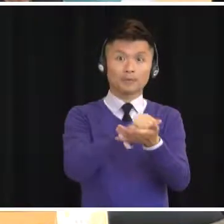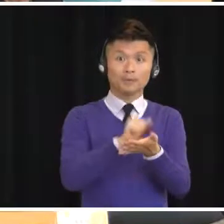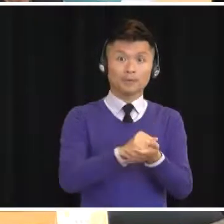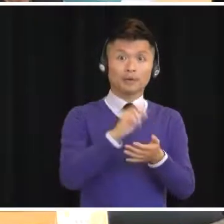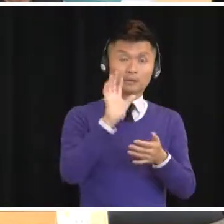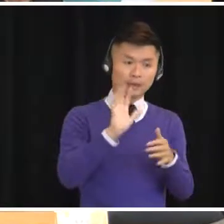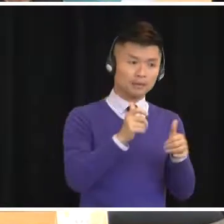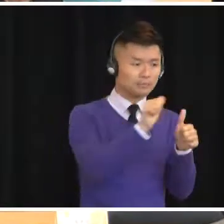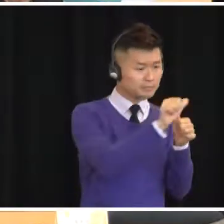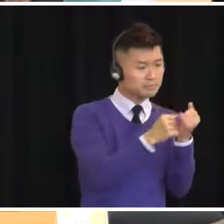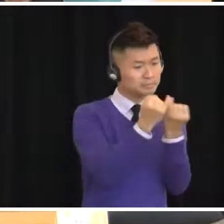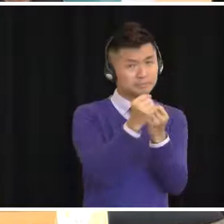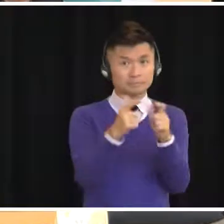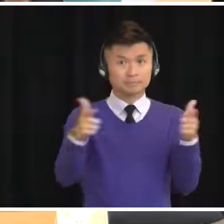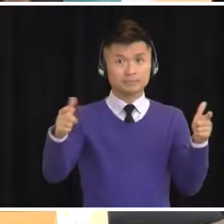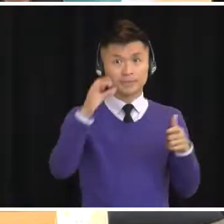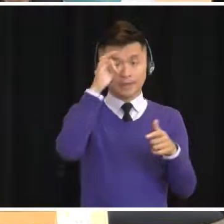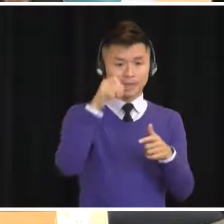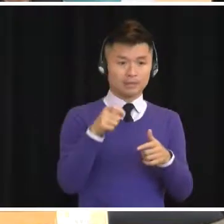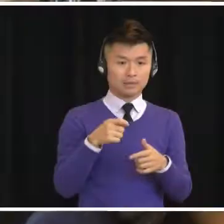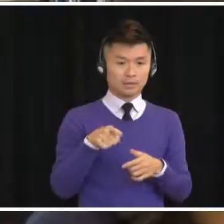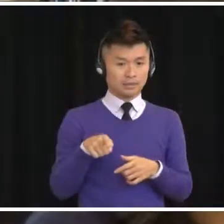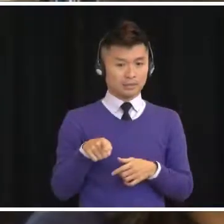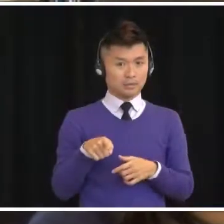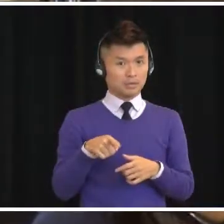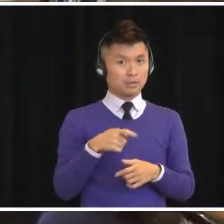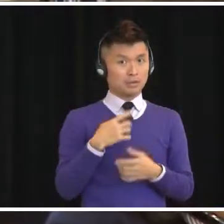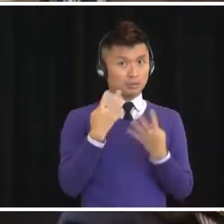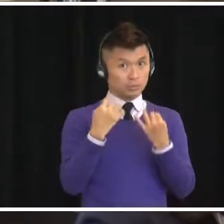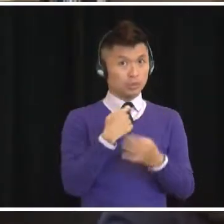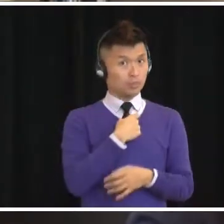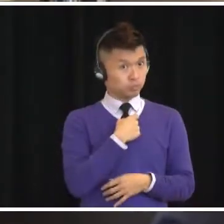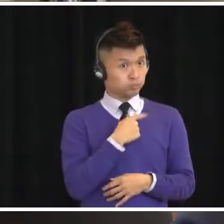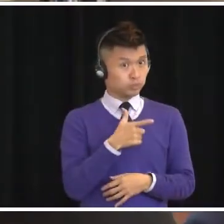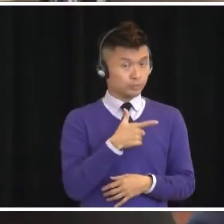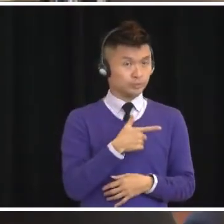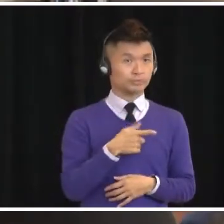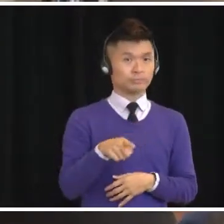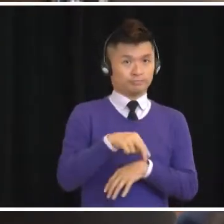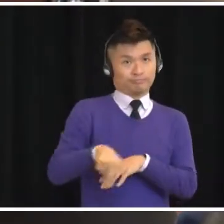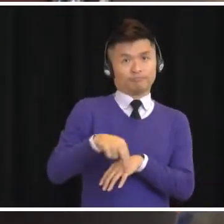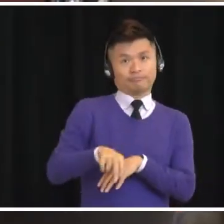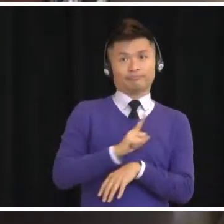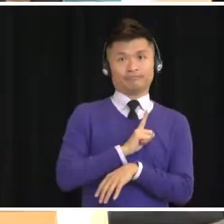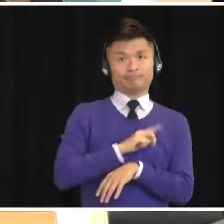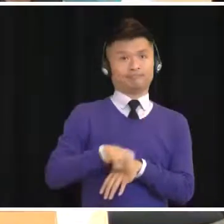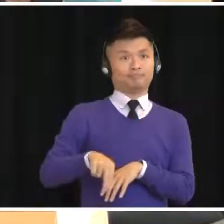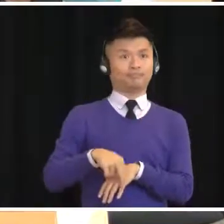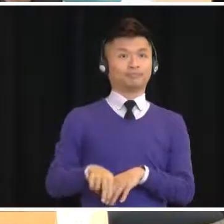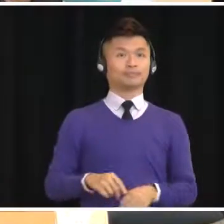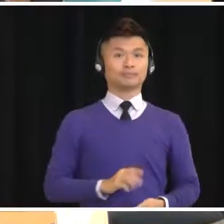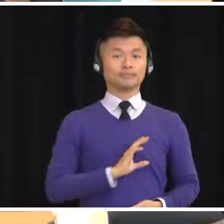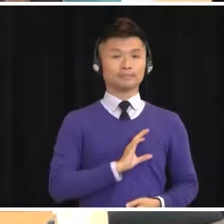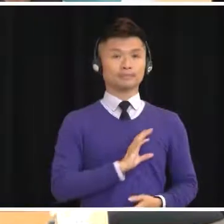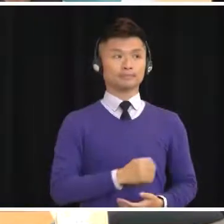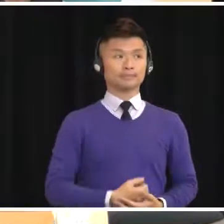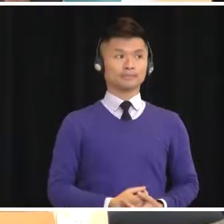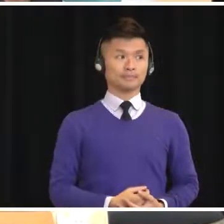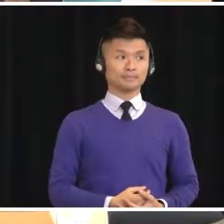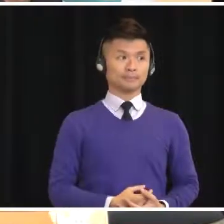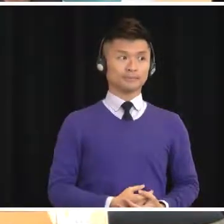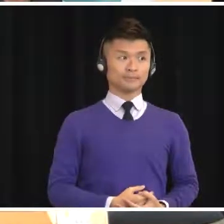information on, say, sexual orientation, ethnic background, then we can design them into our questions.